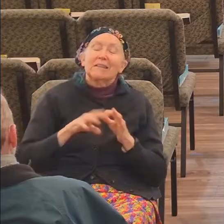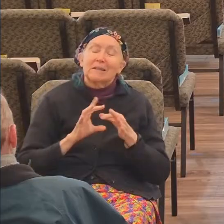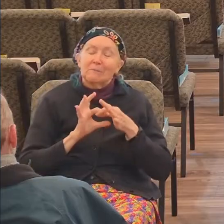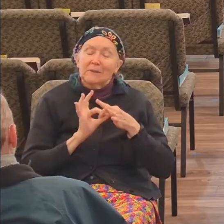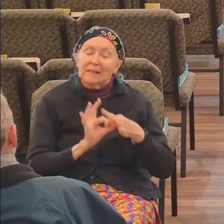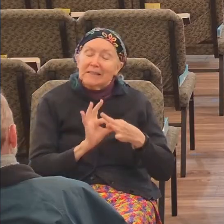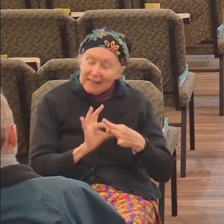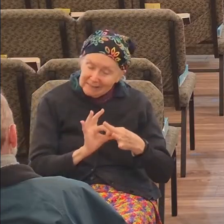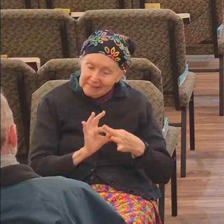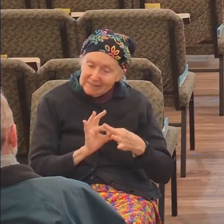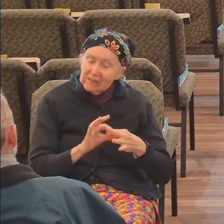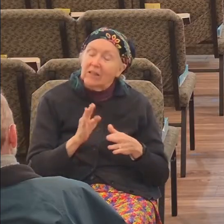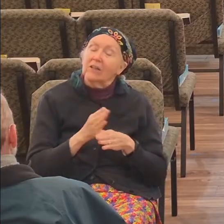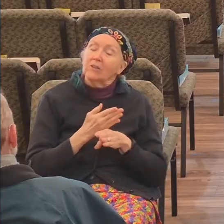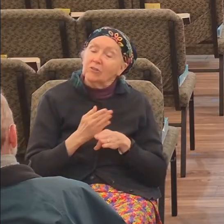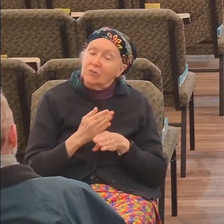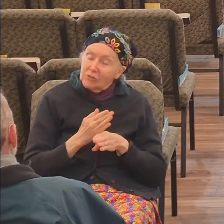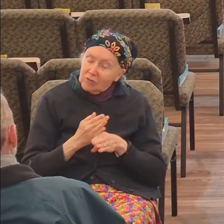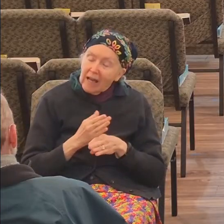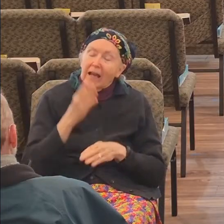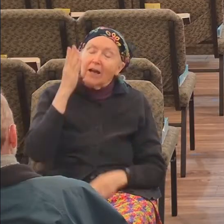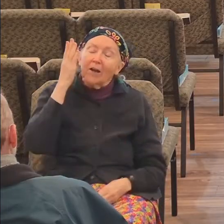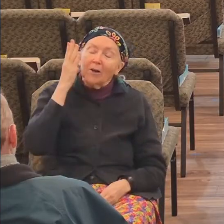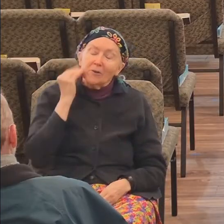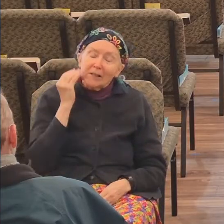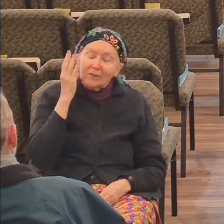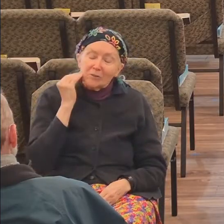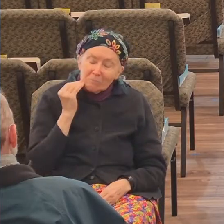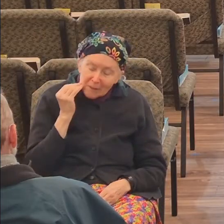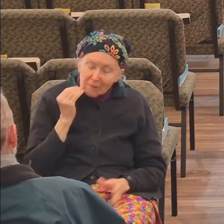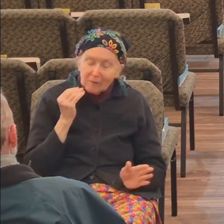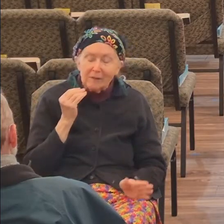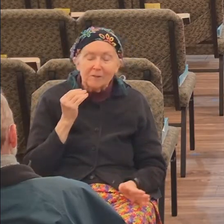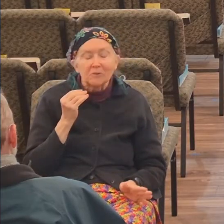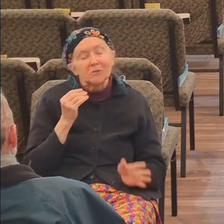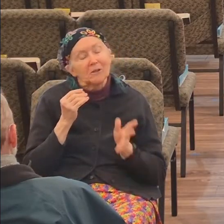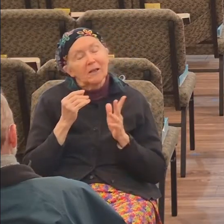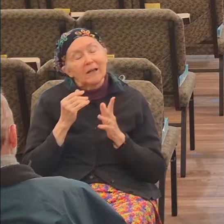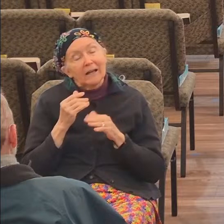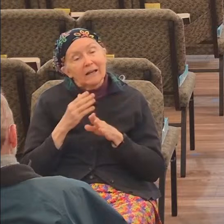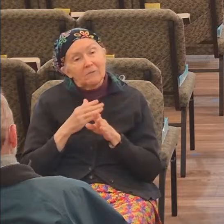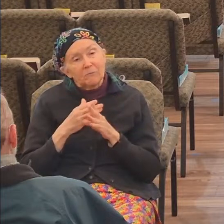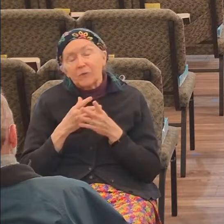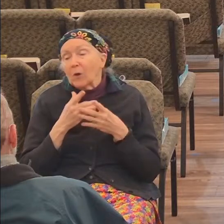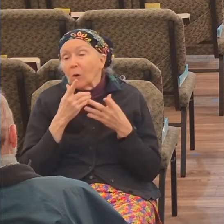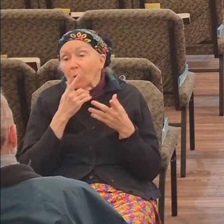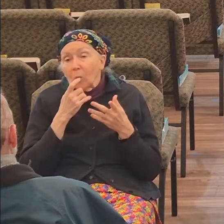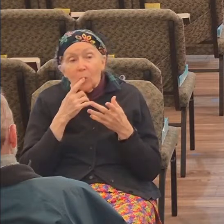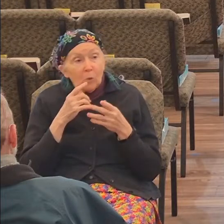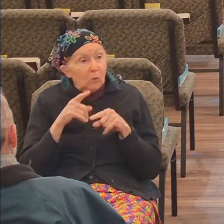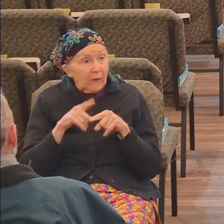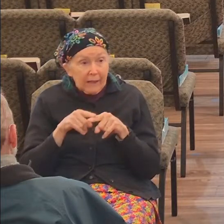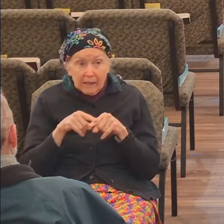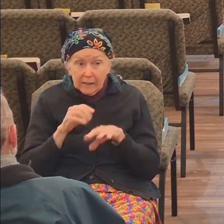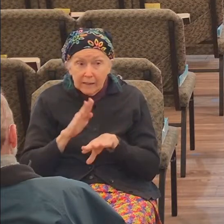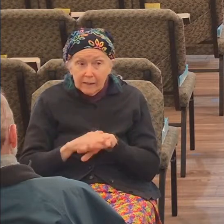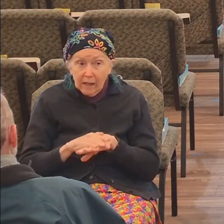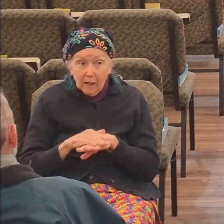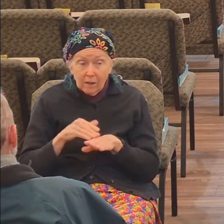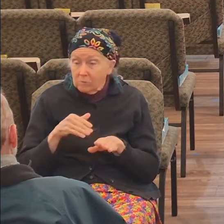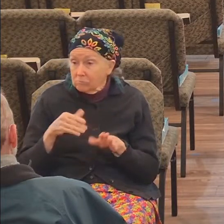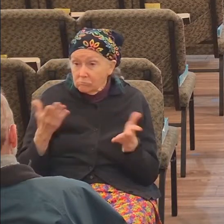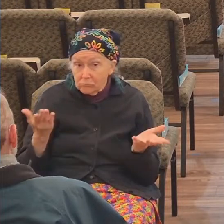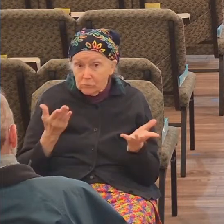shared experiences. They're going through the same things. And at the end of the day, who do they have? Who do they have to lean on?